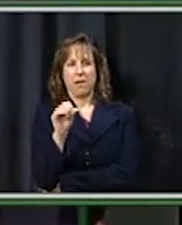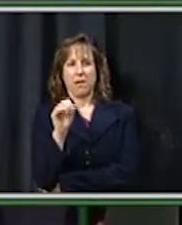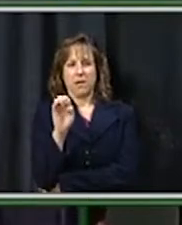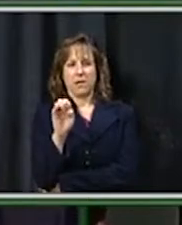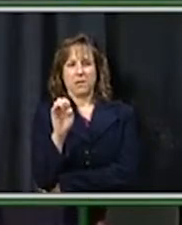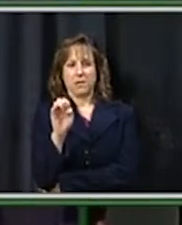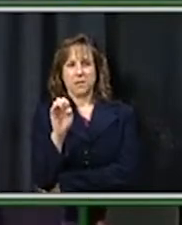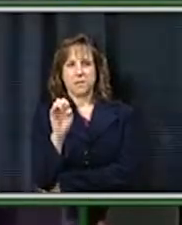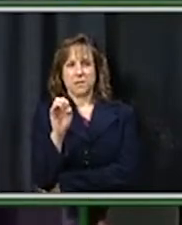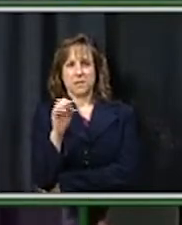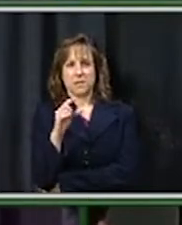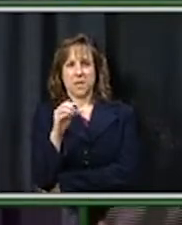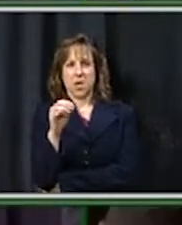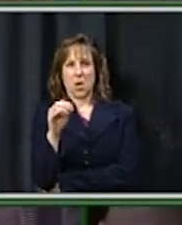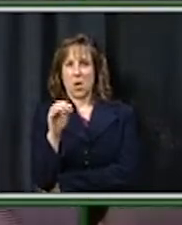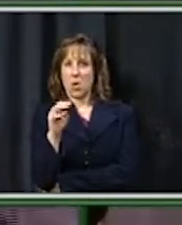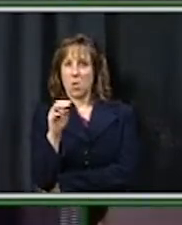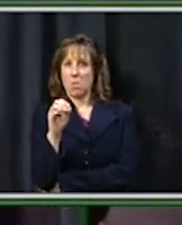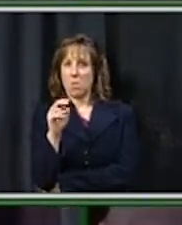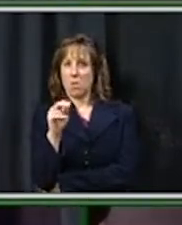Segoviana Ana Monica.